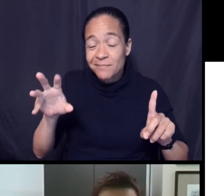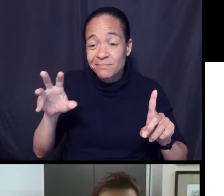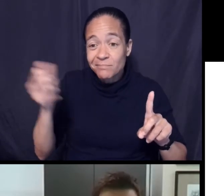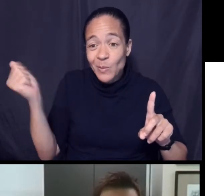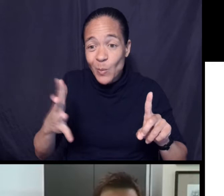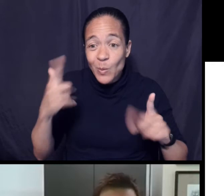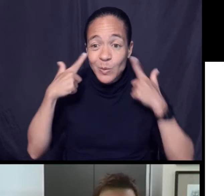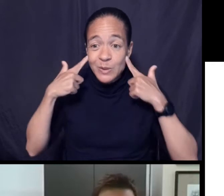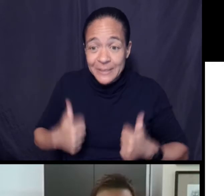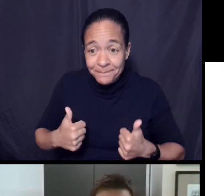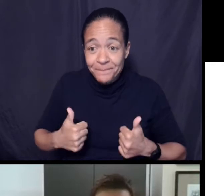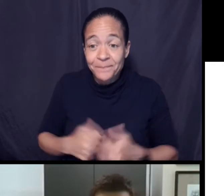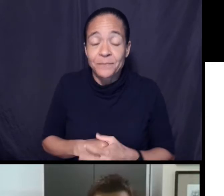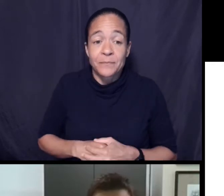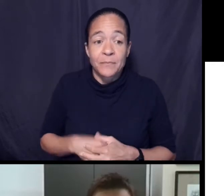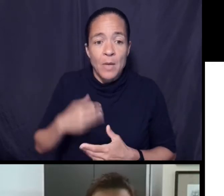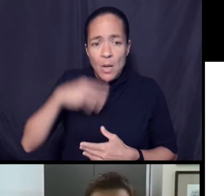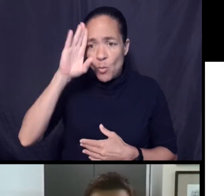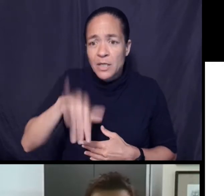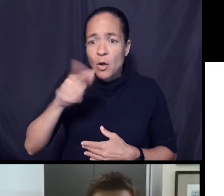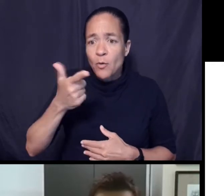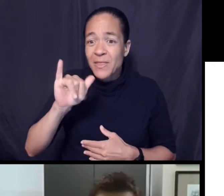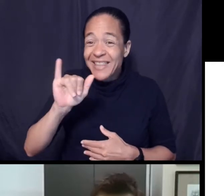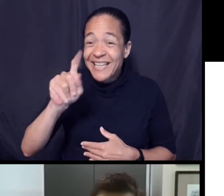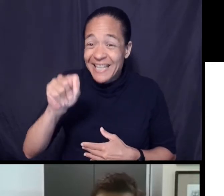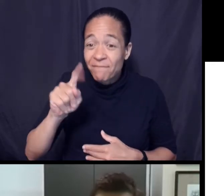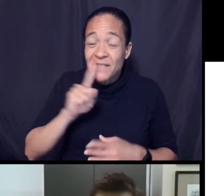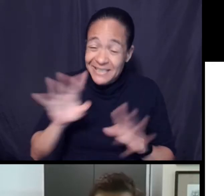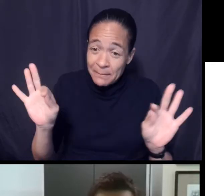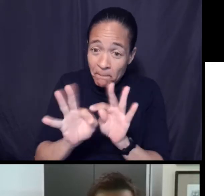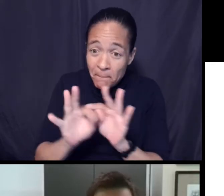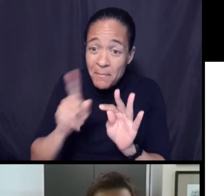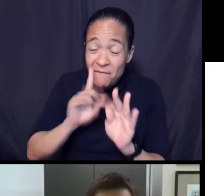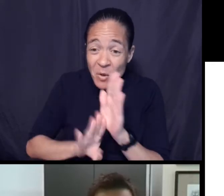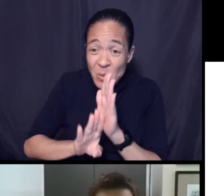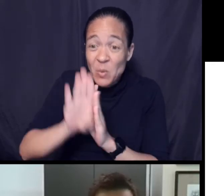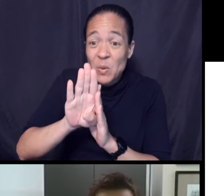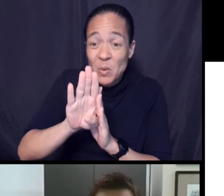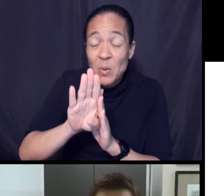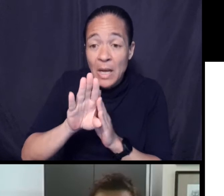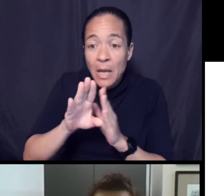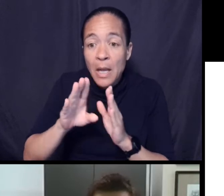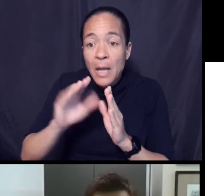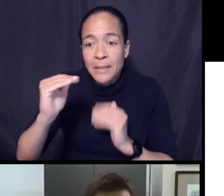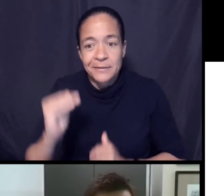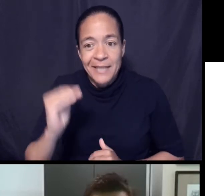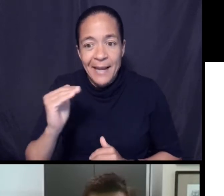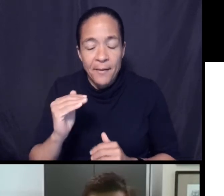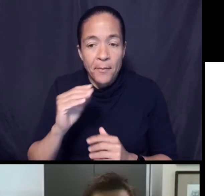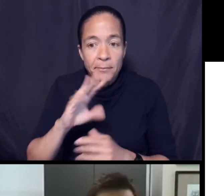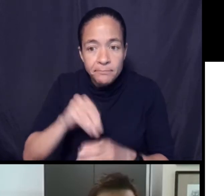gift that we know is not just a gift, but also essential for typical development for a child in his